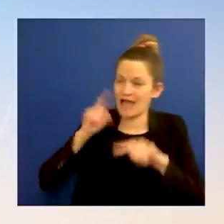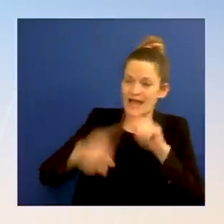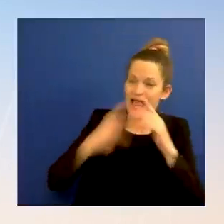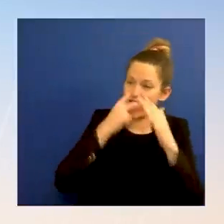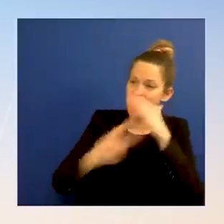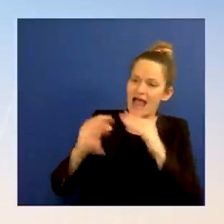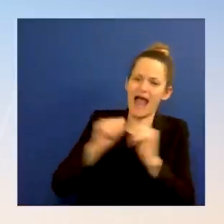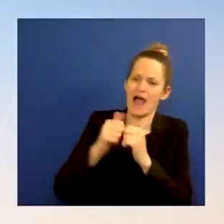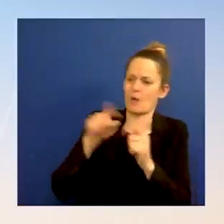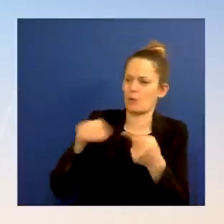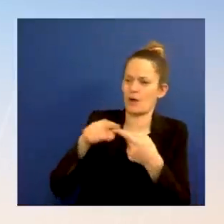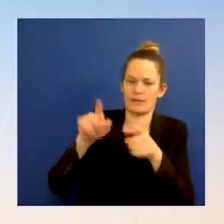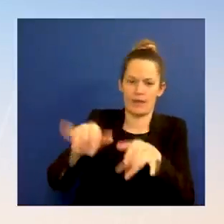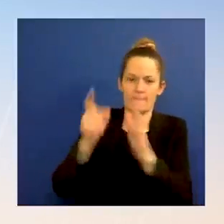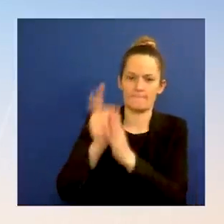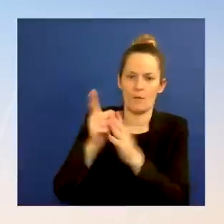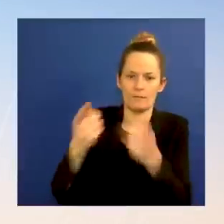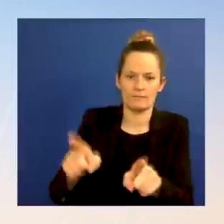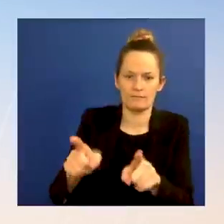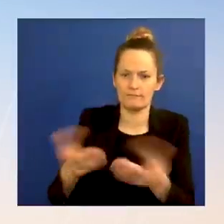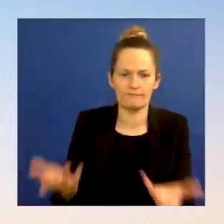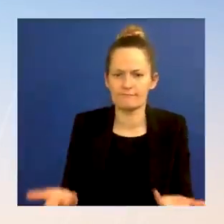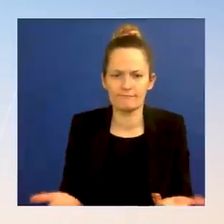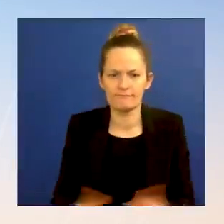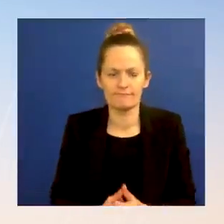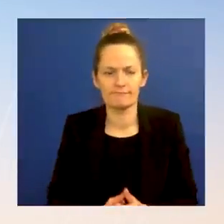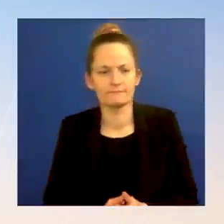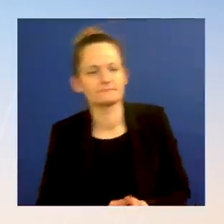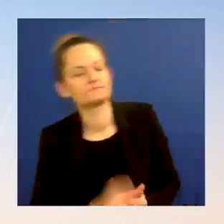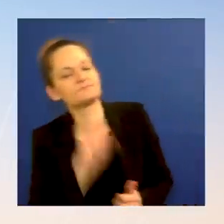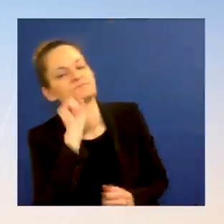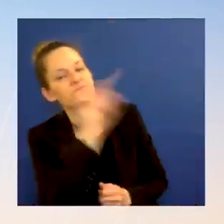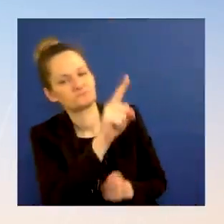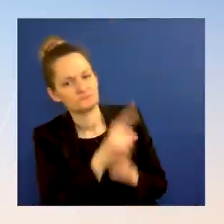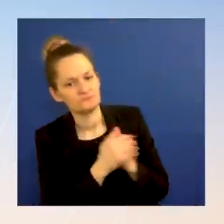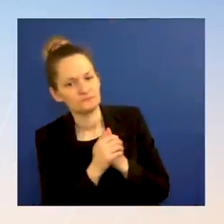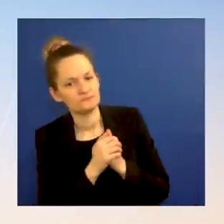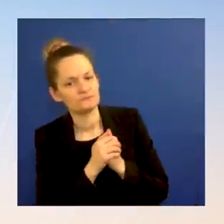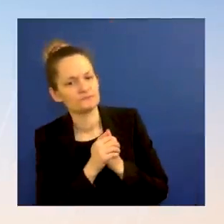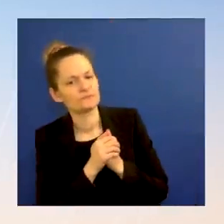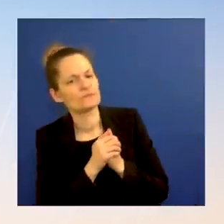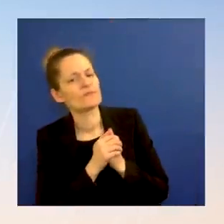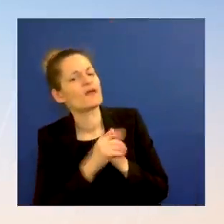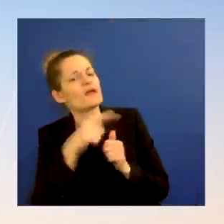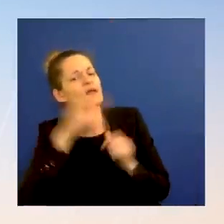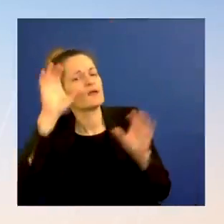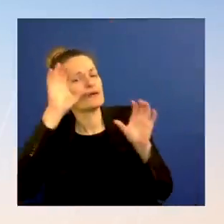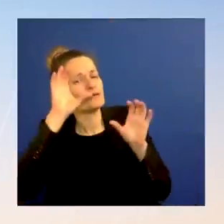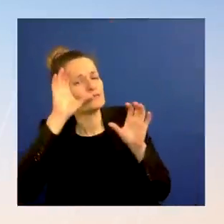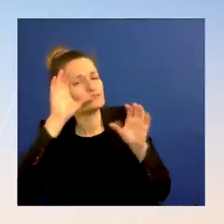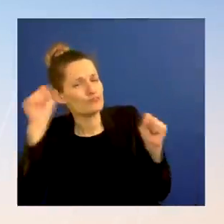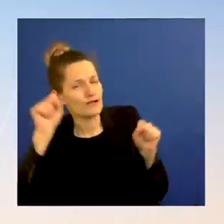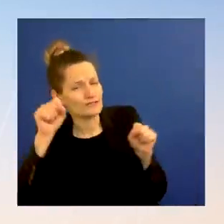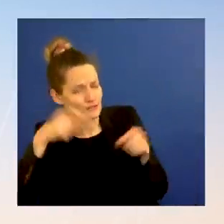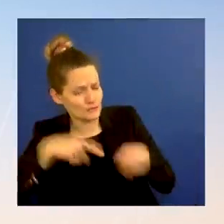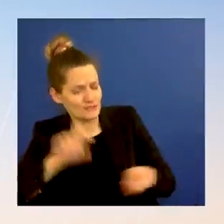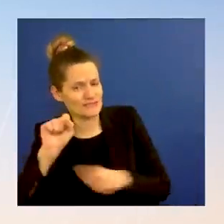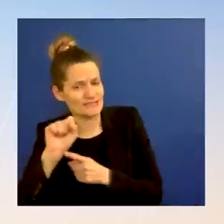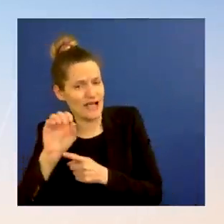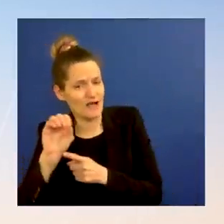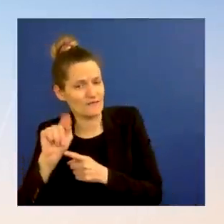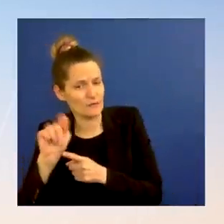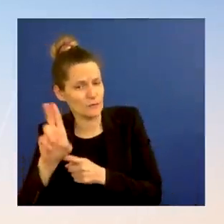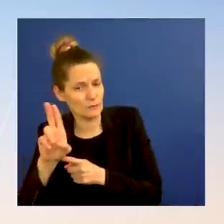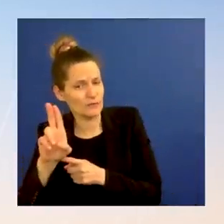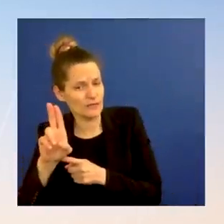spoke, of course, about the need to confirm his Fed nominees in his State of the Union speech. The Republicans on the committee issued a statement yesterday digging in essentially